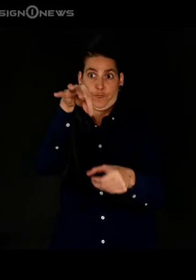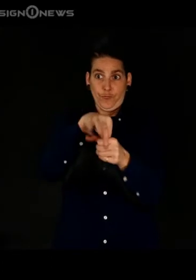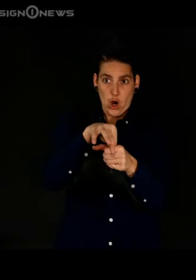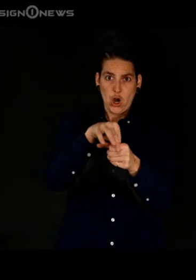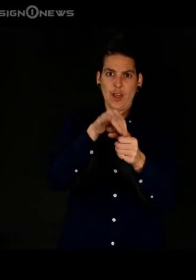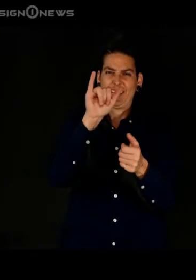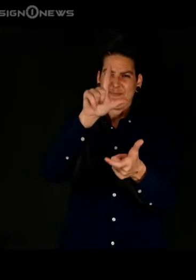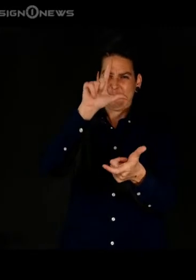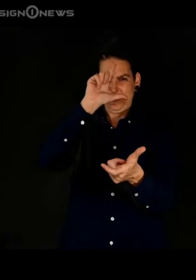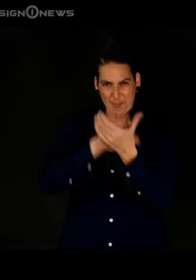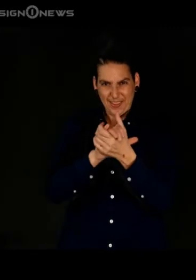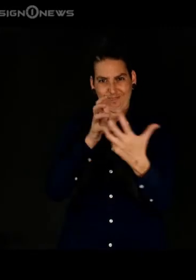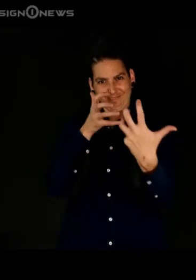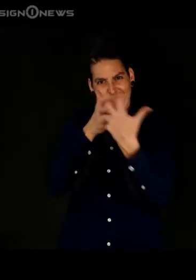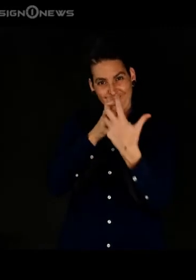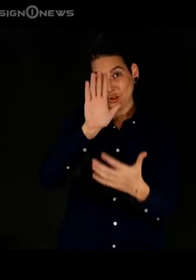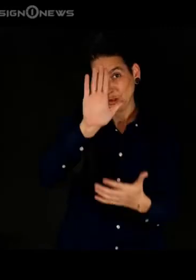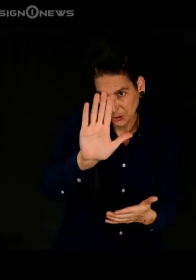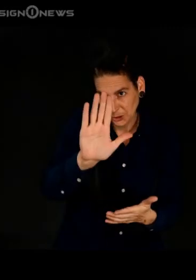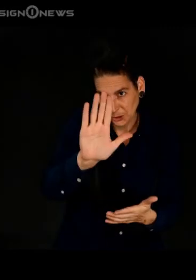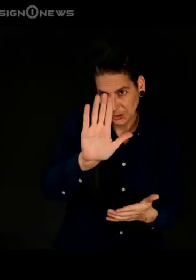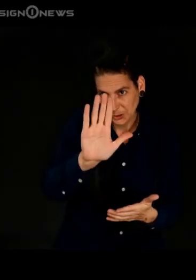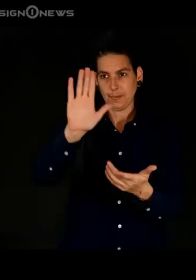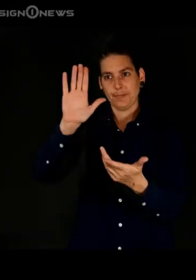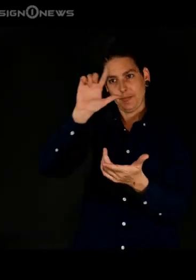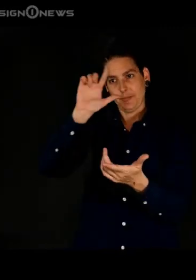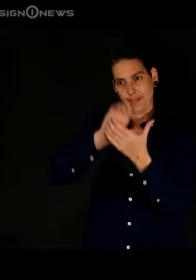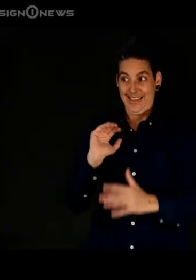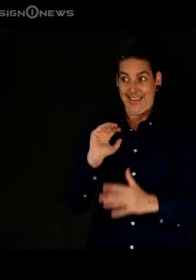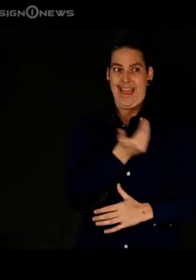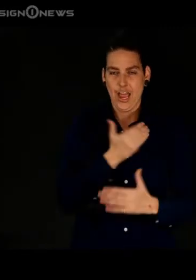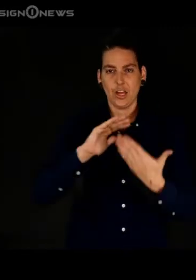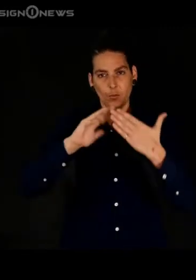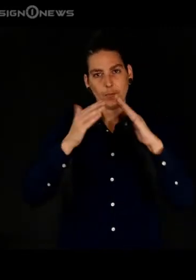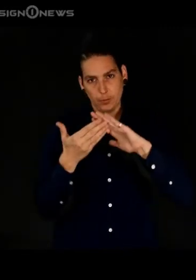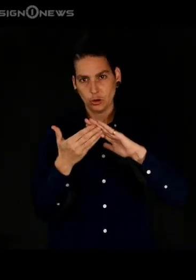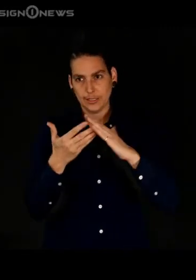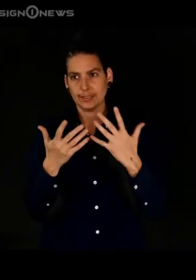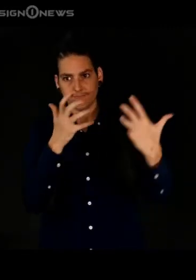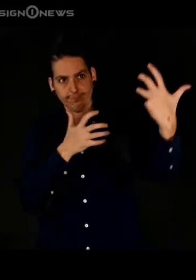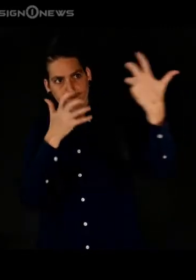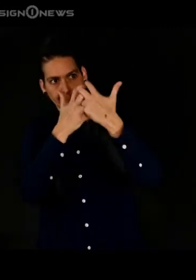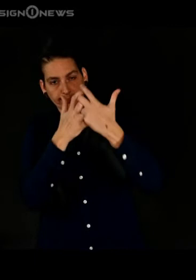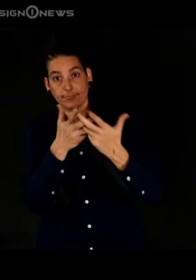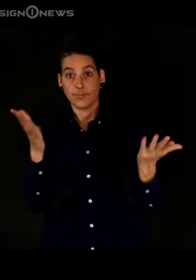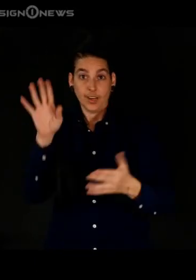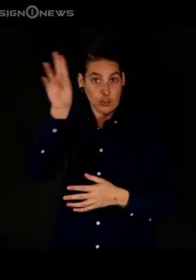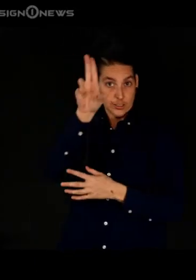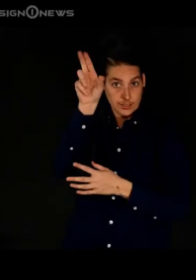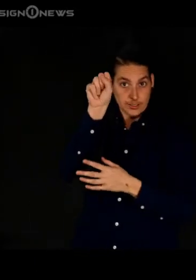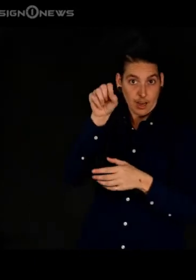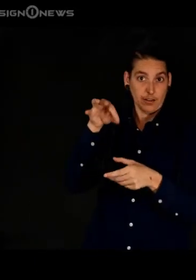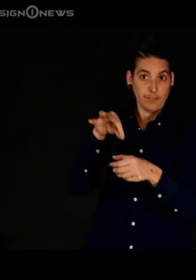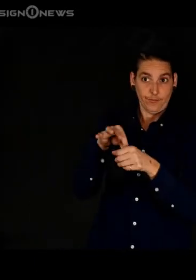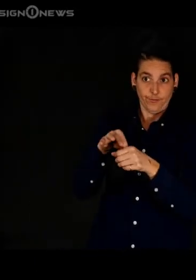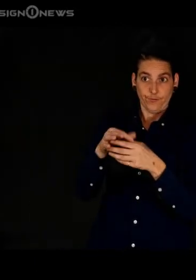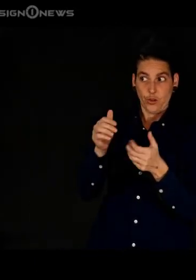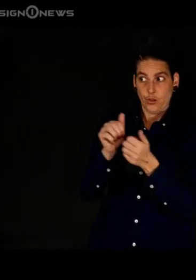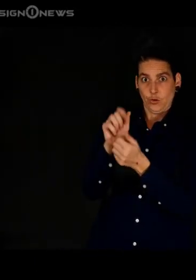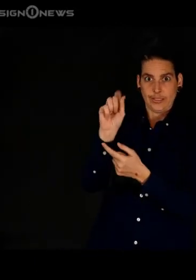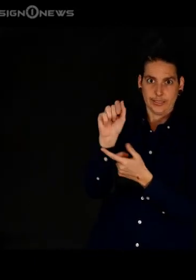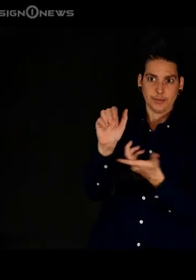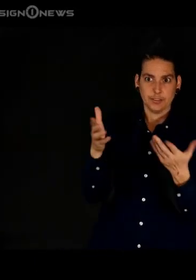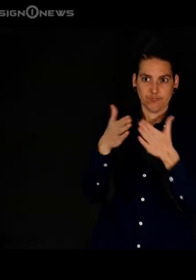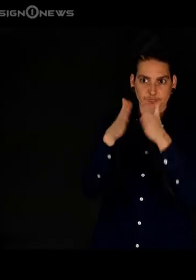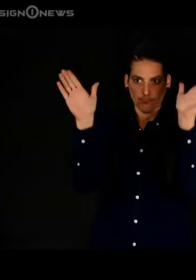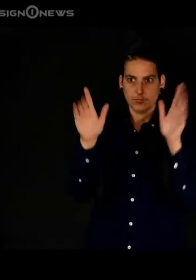you believe and want to see in our community, in Georgia, and in our country. As a voter with a disability, you can